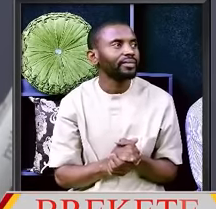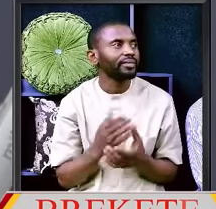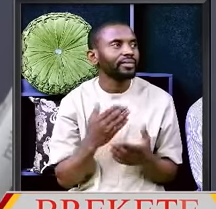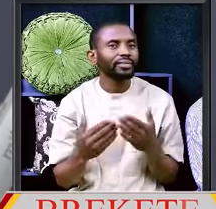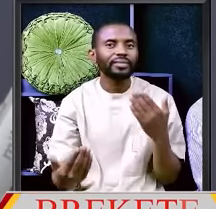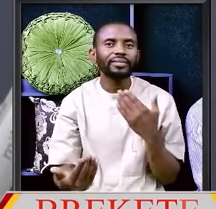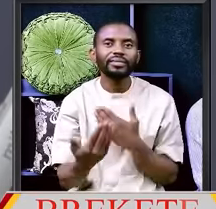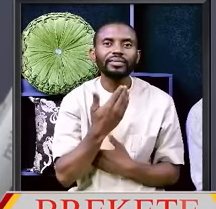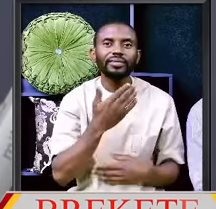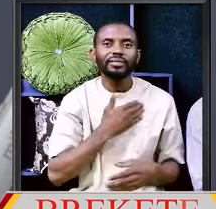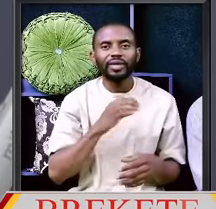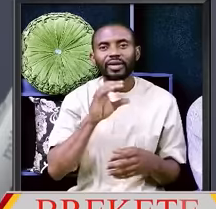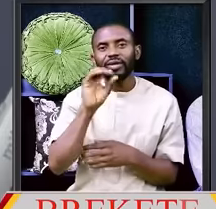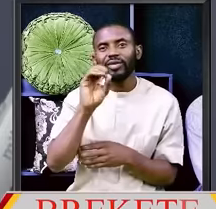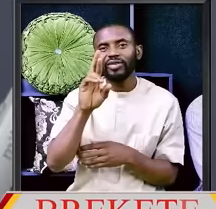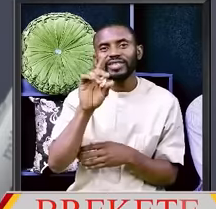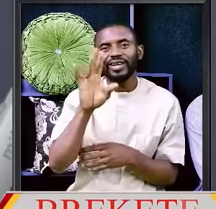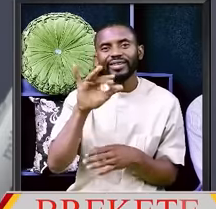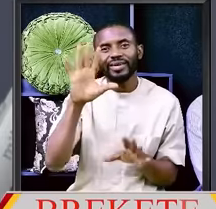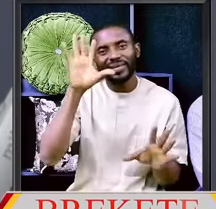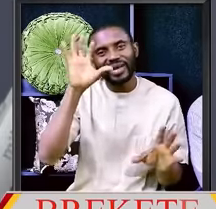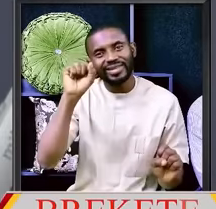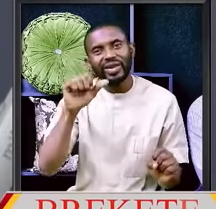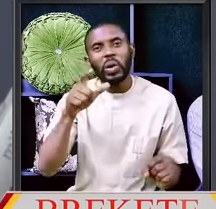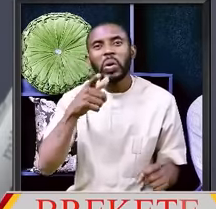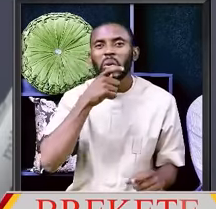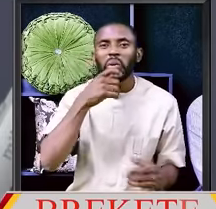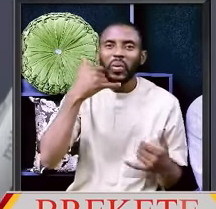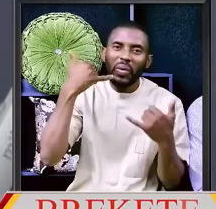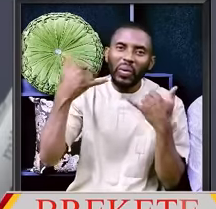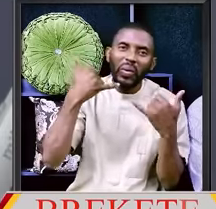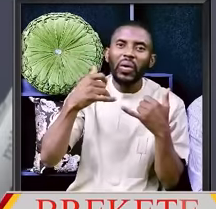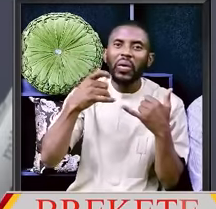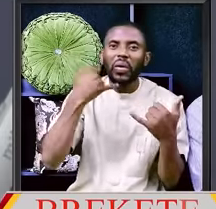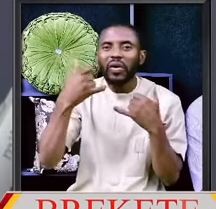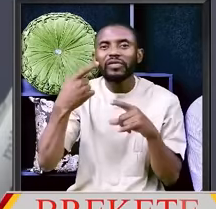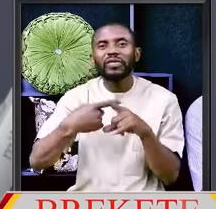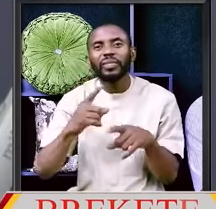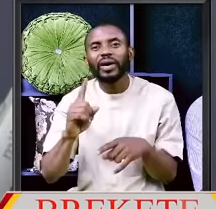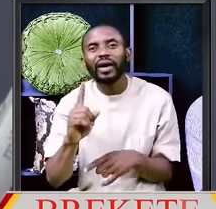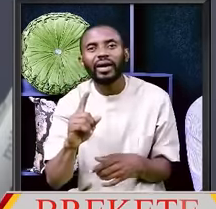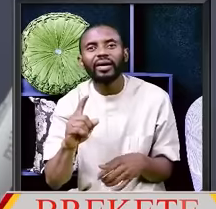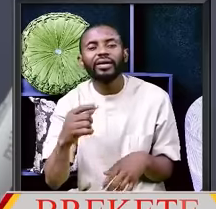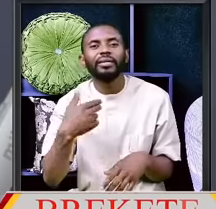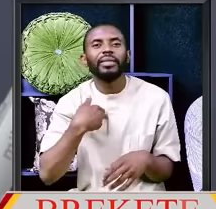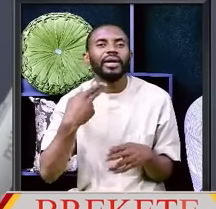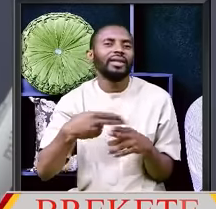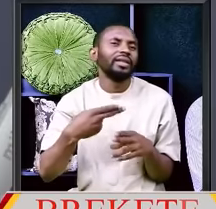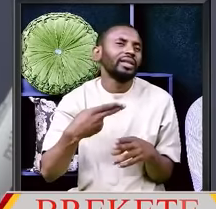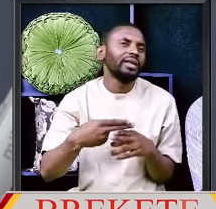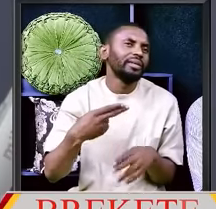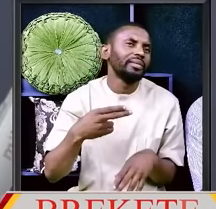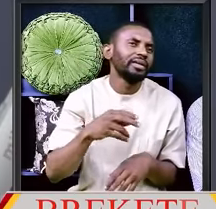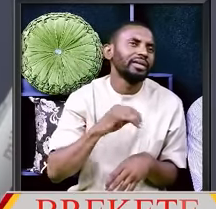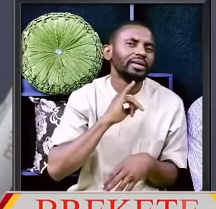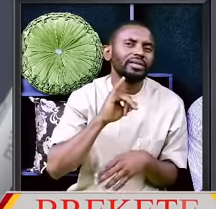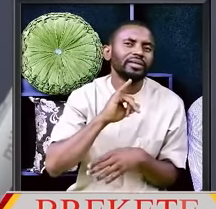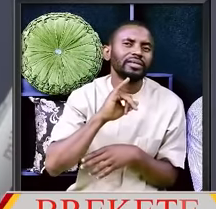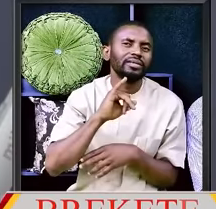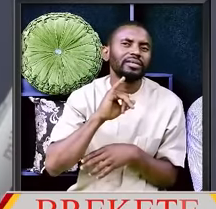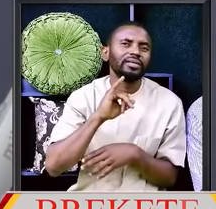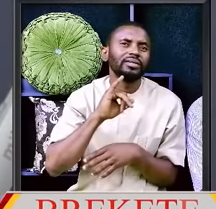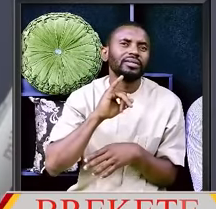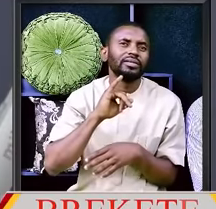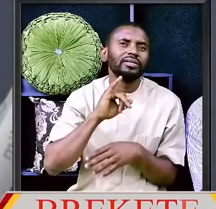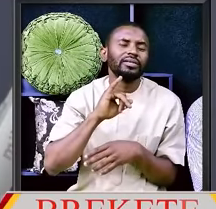Good morning, my ordinary president. Who me and Devano? Where are Devano from? My name is Rolly Benton. I am calling